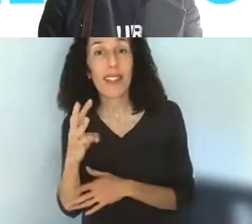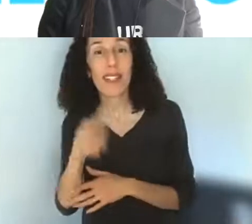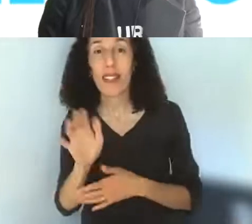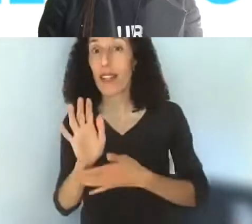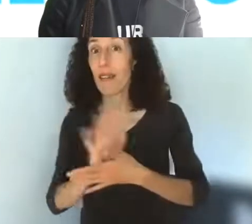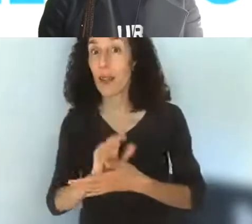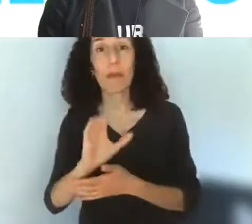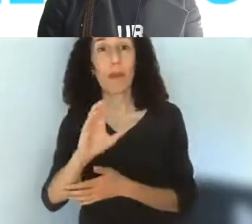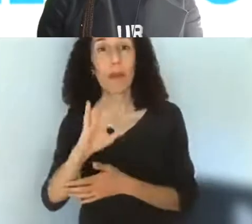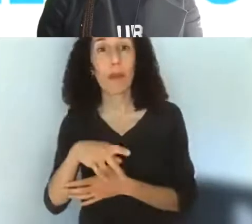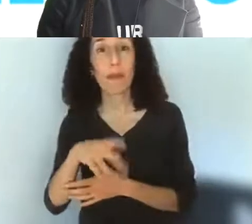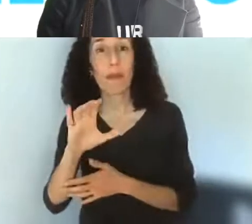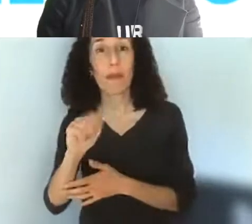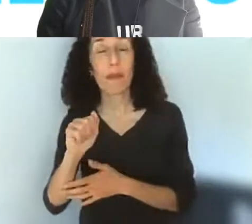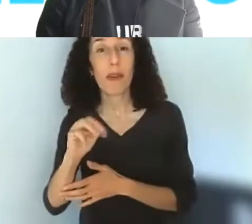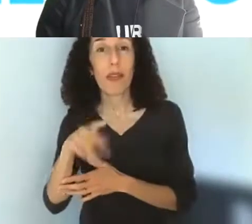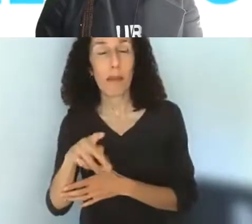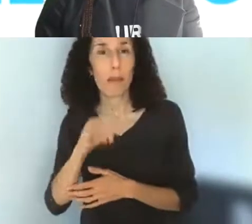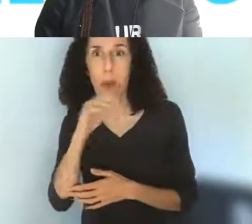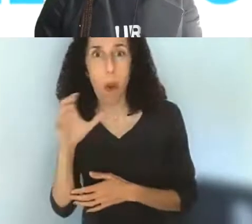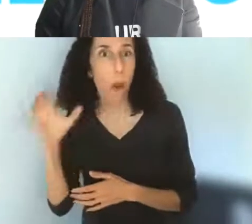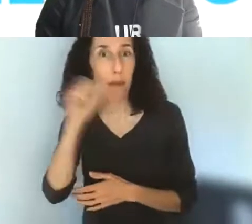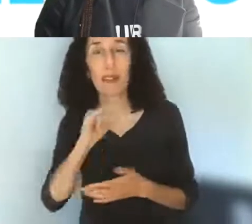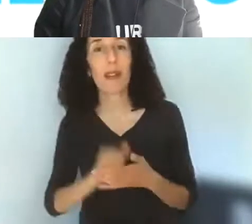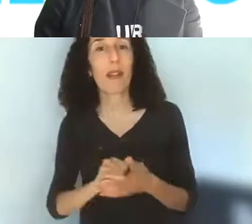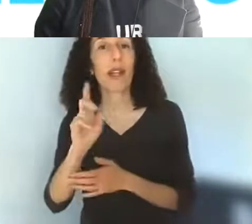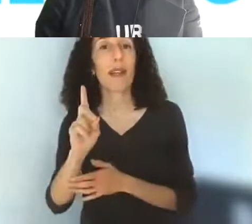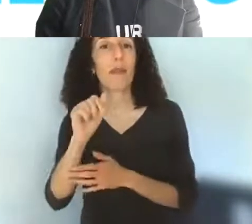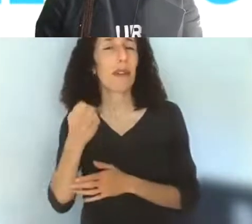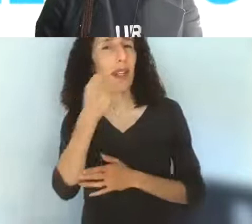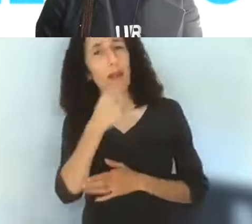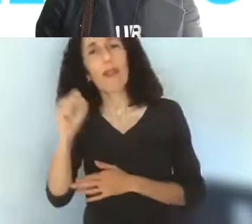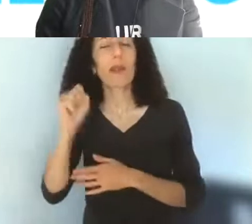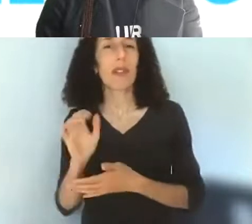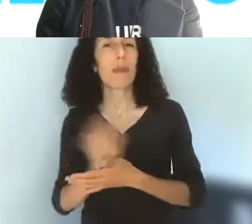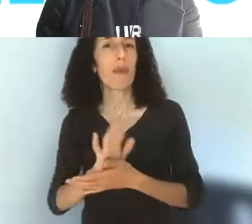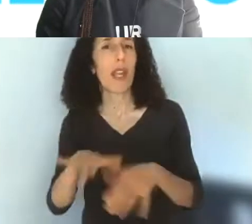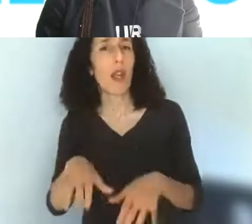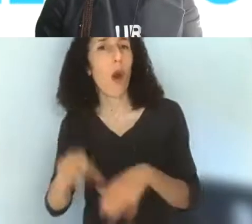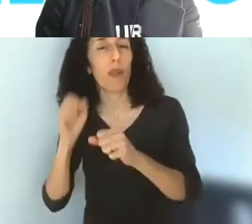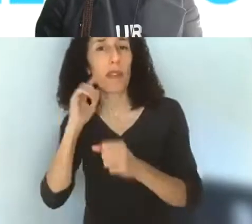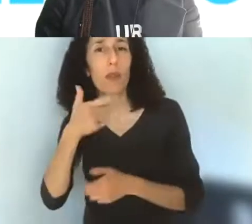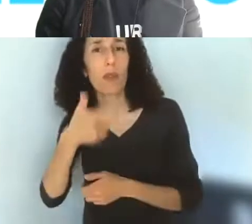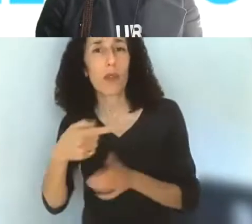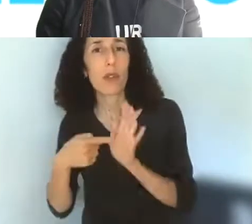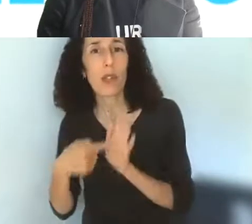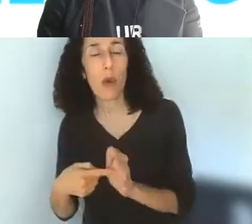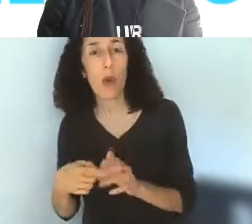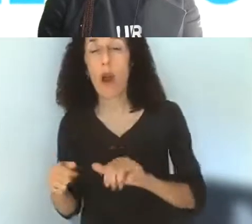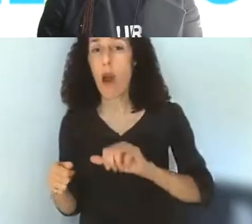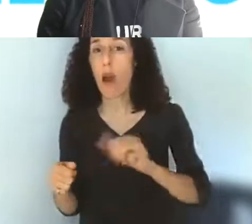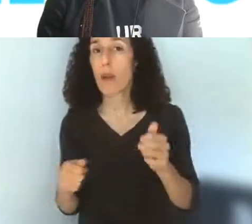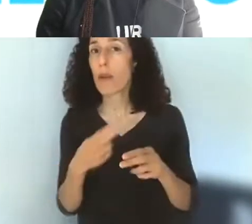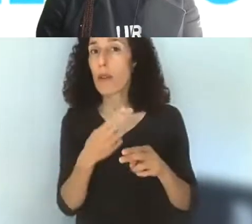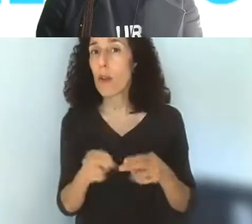Crip Cramp, Disability Revolution. We're also going to host another screening of several short films